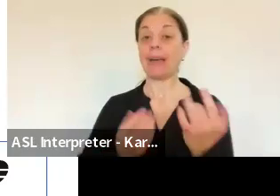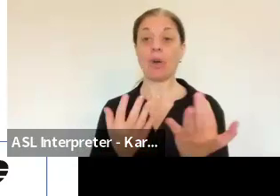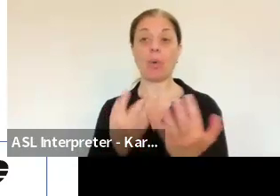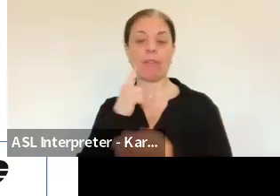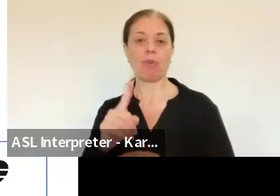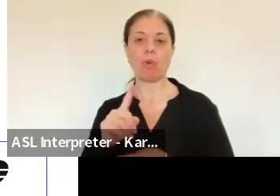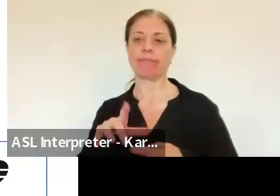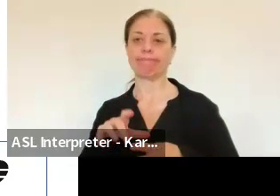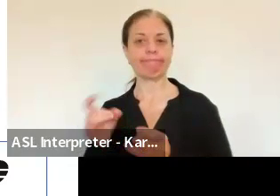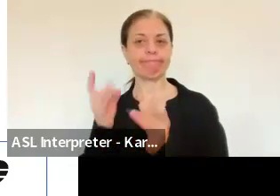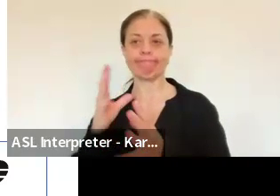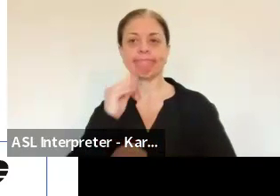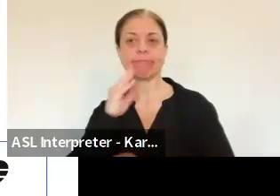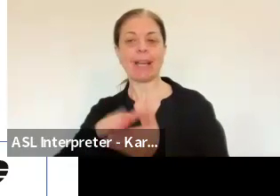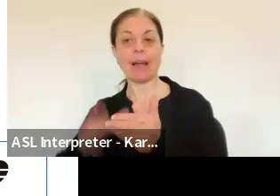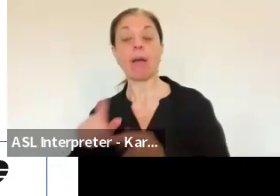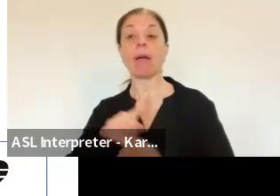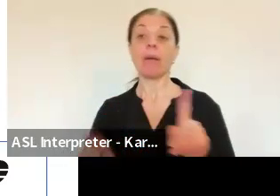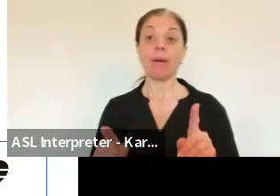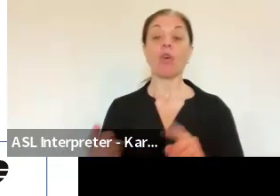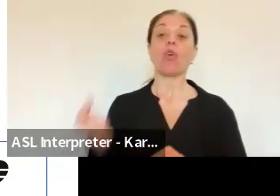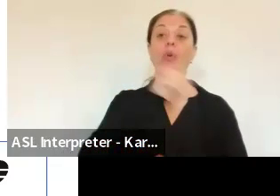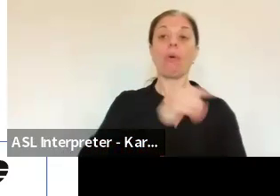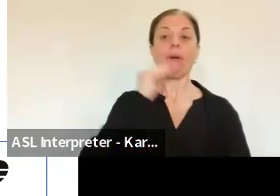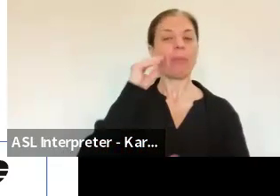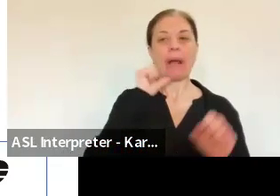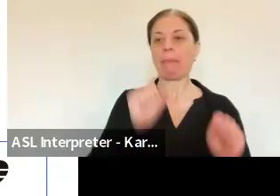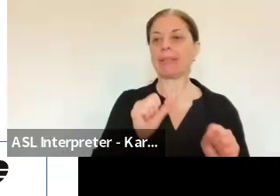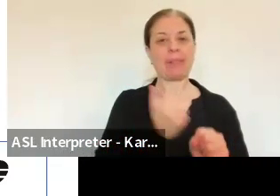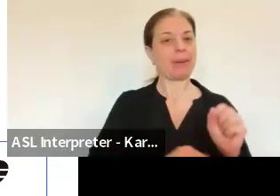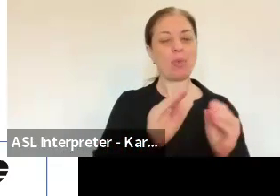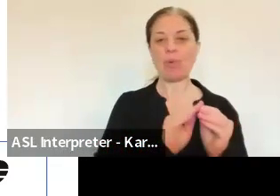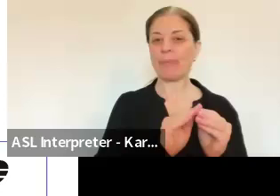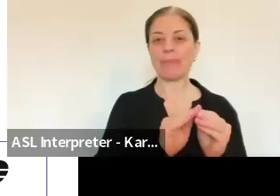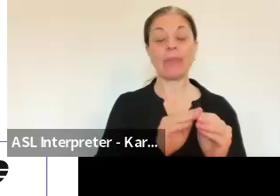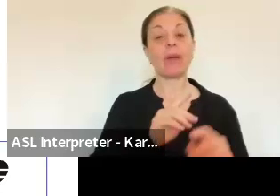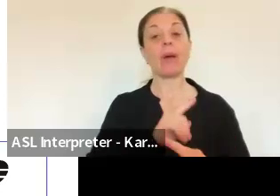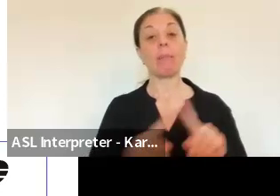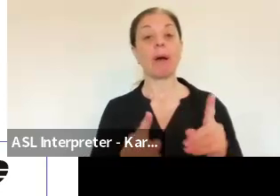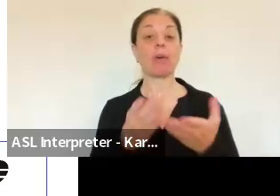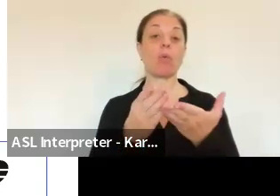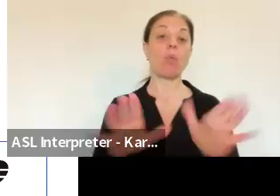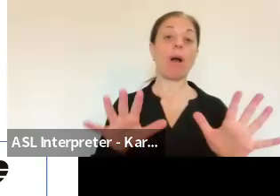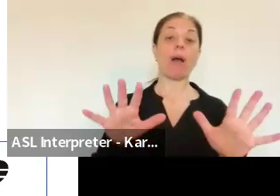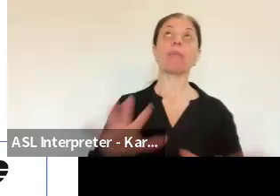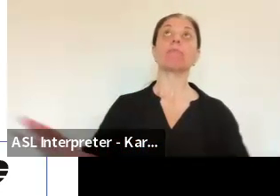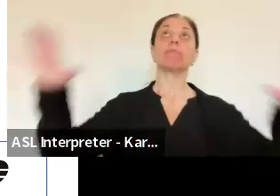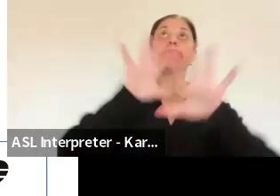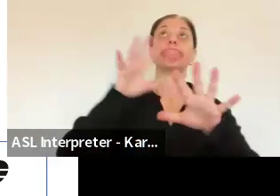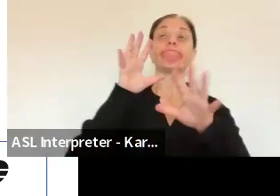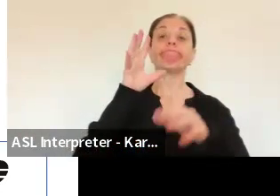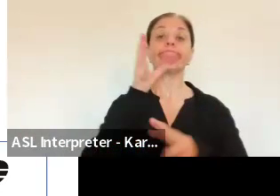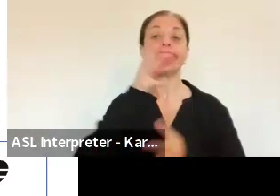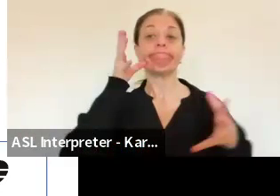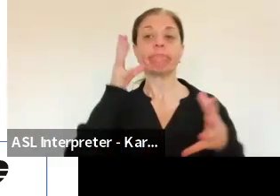this misery to end, even though going home isn't even possible anymore. But under a wide prairie sky of puffy clouds and